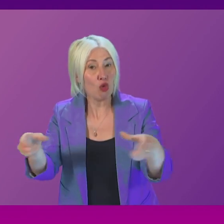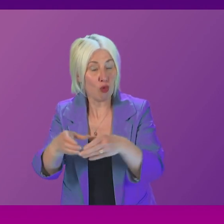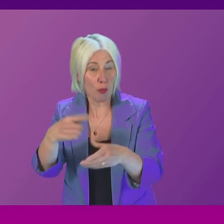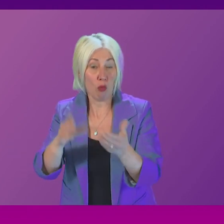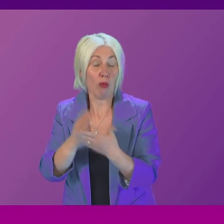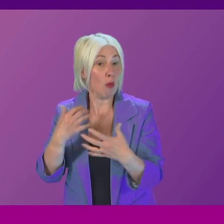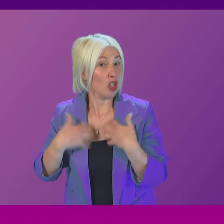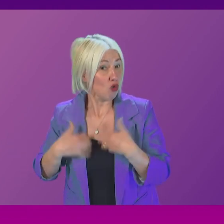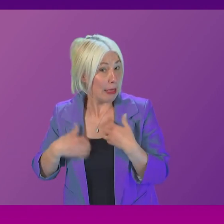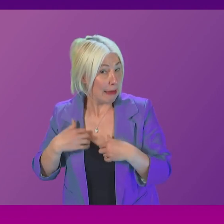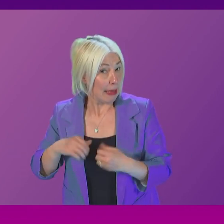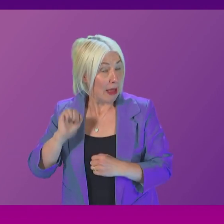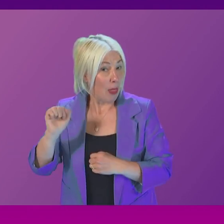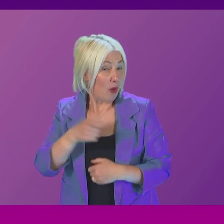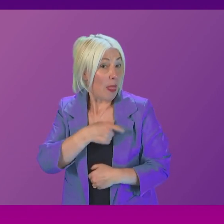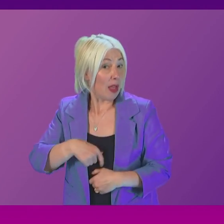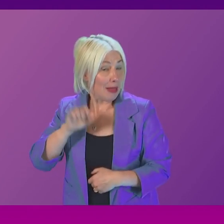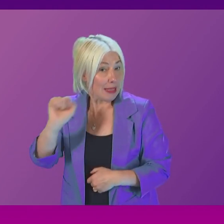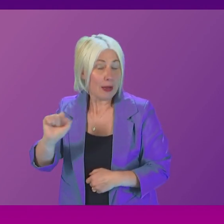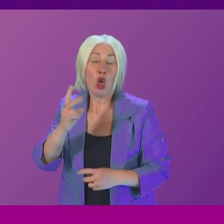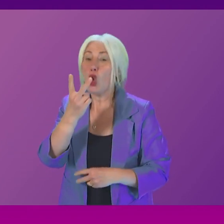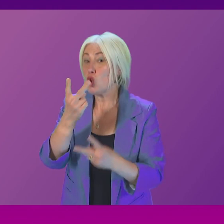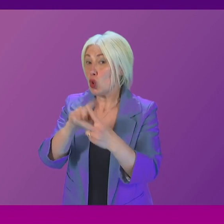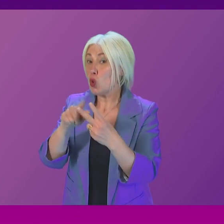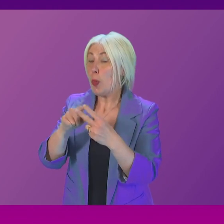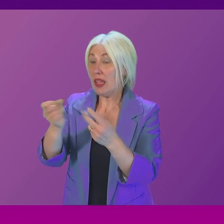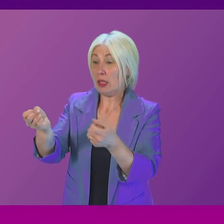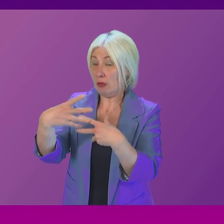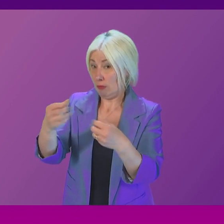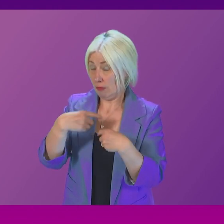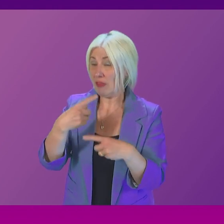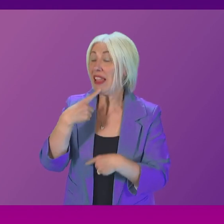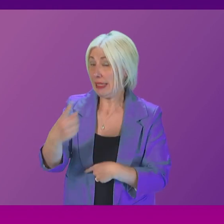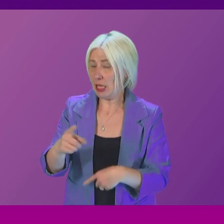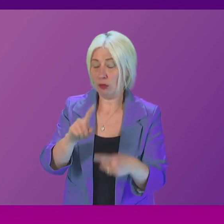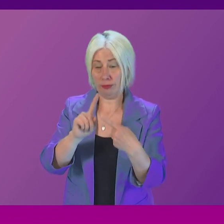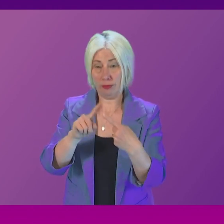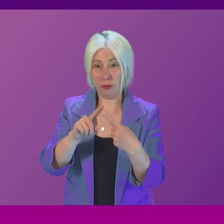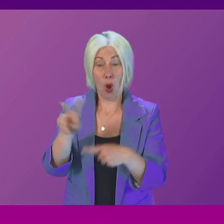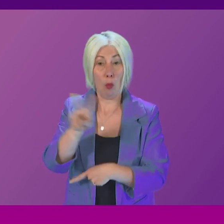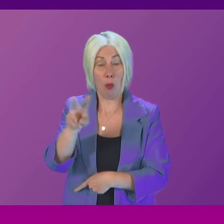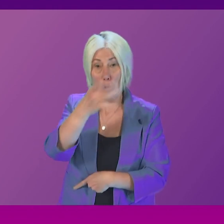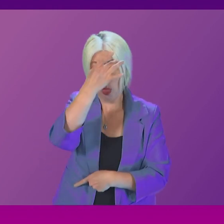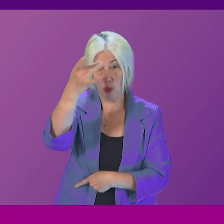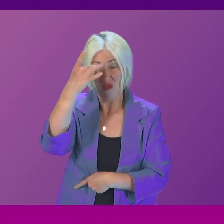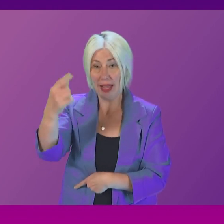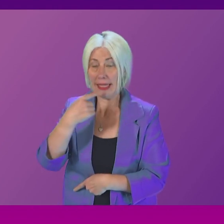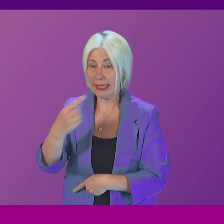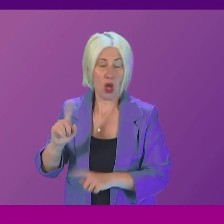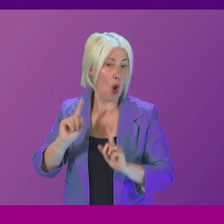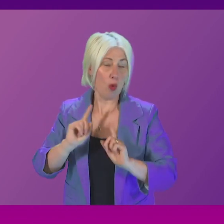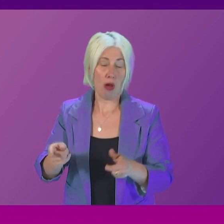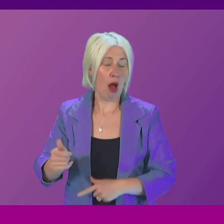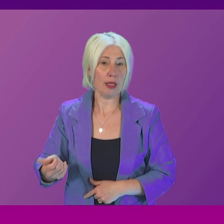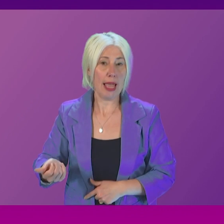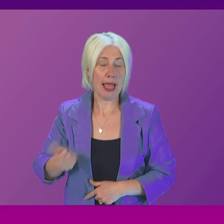session. One thing that came out of that, well, there's two things that came out of that. One was the fact that both professors stated that we could not be expecting to